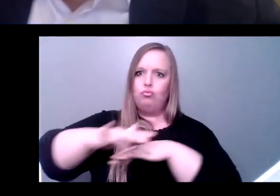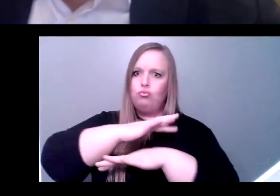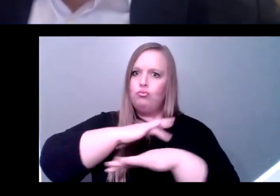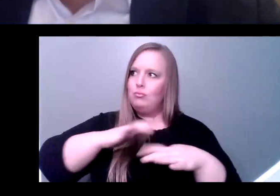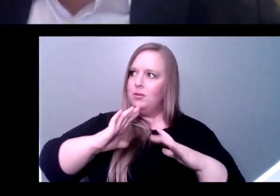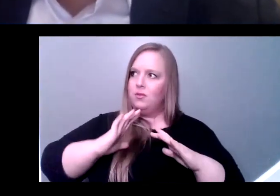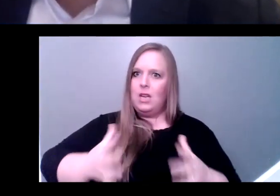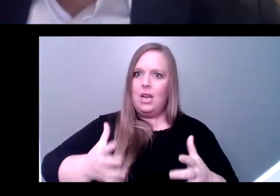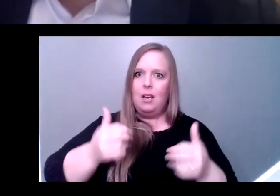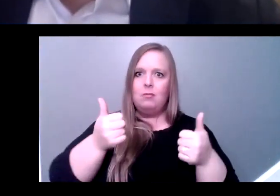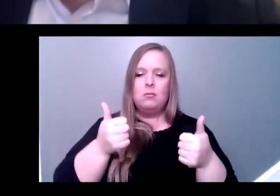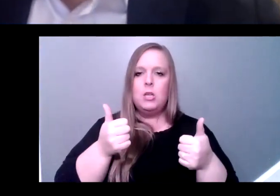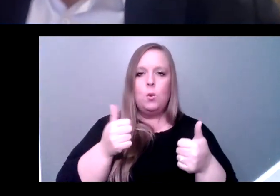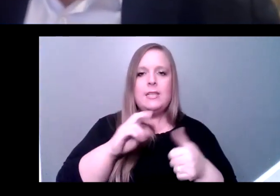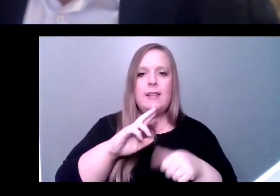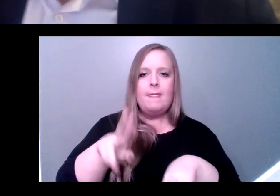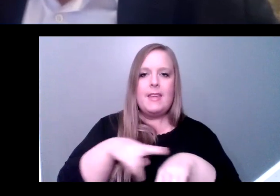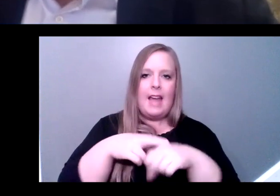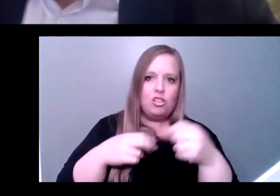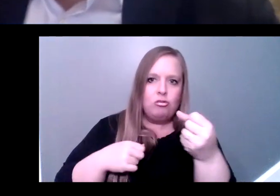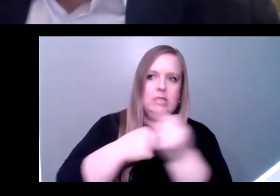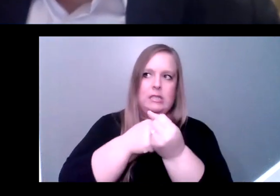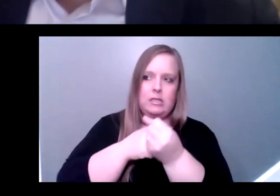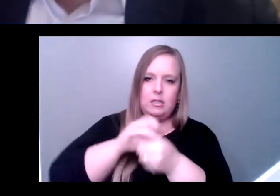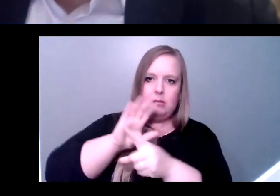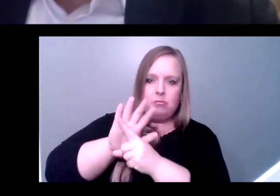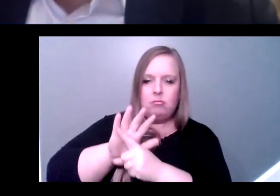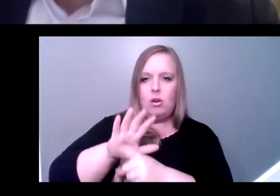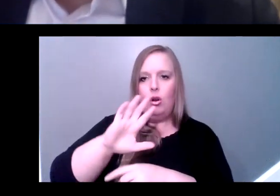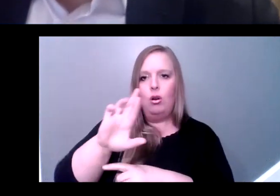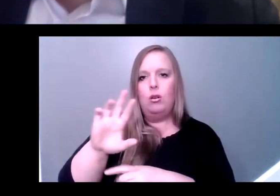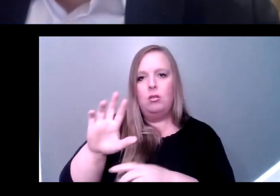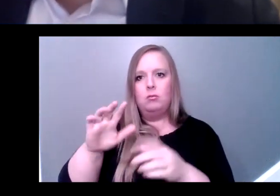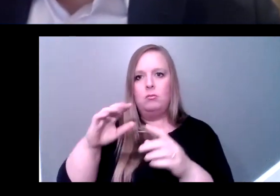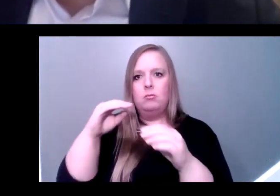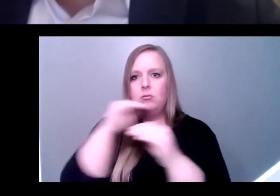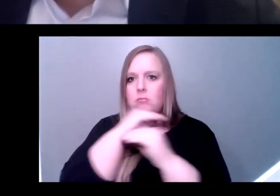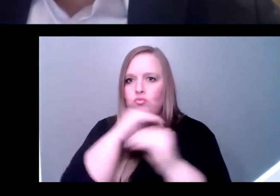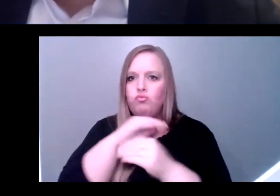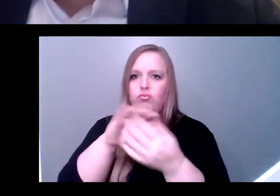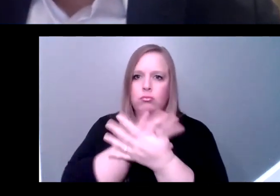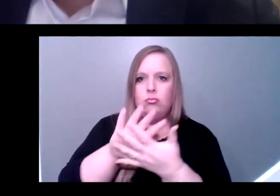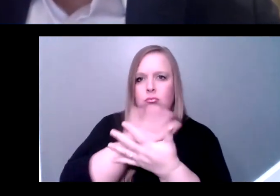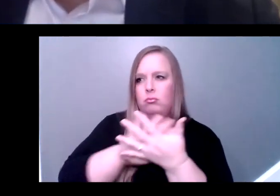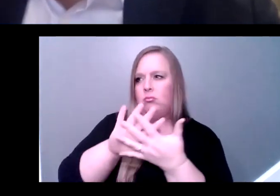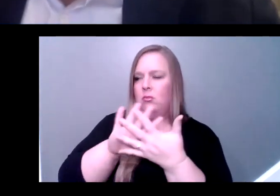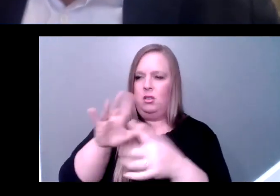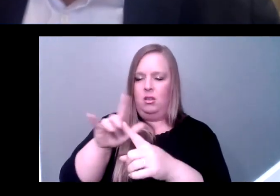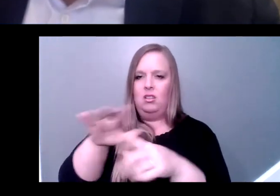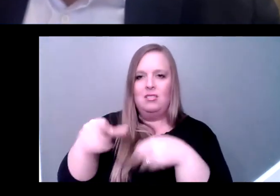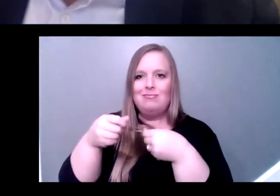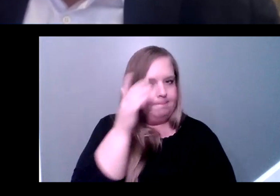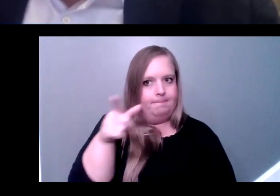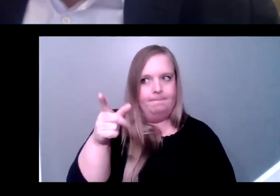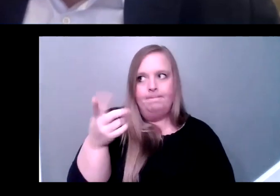police, militias, I mean, certainly some were held accountable, but there are many that roam free, and particularly in Republika